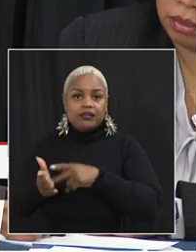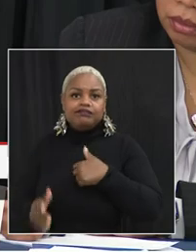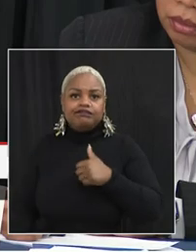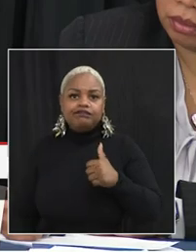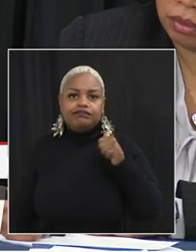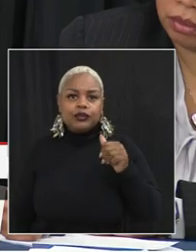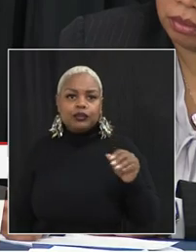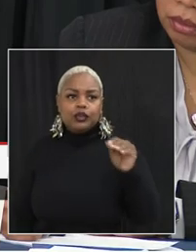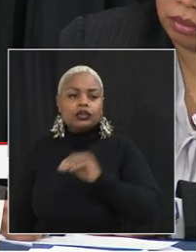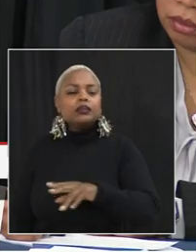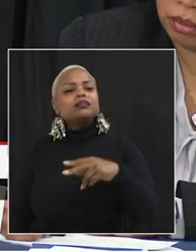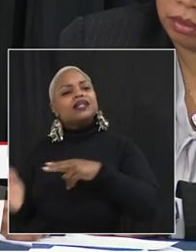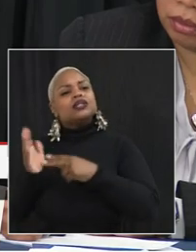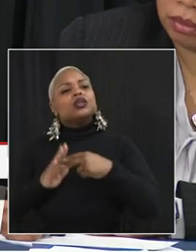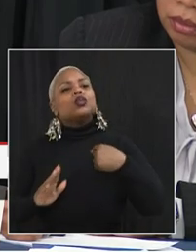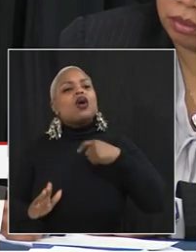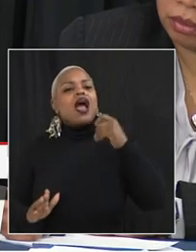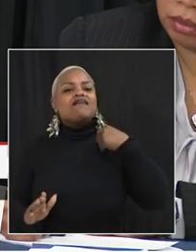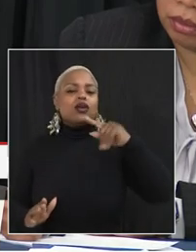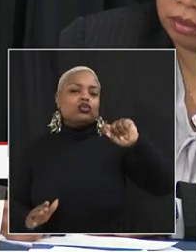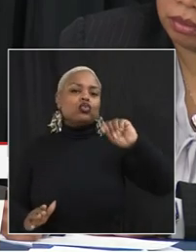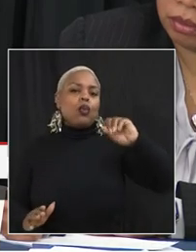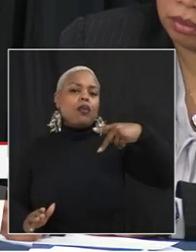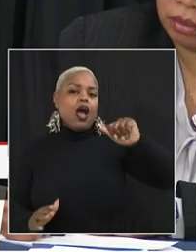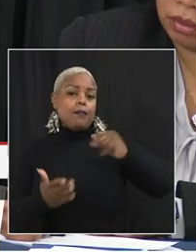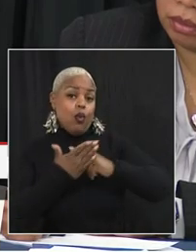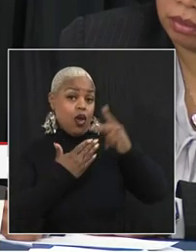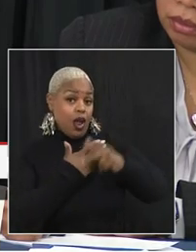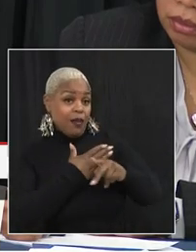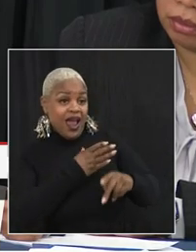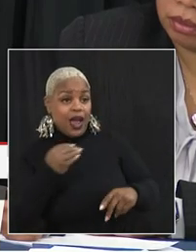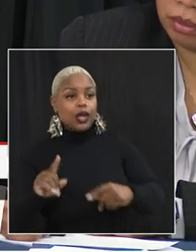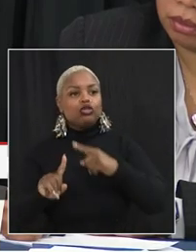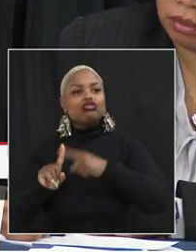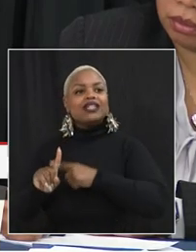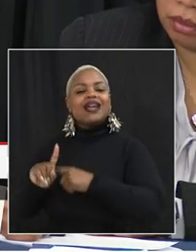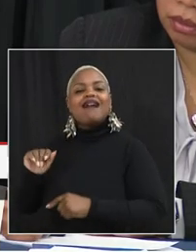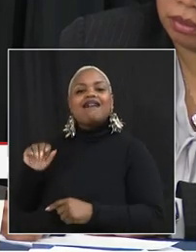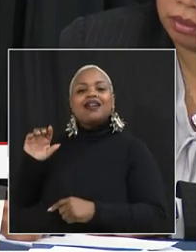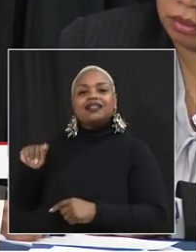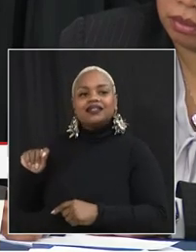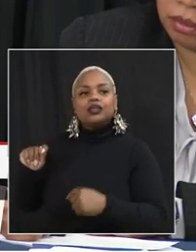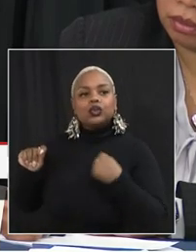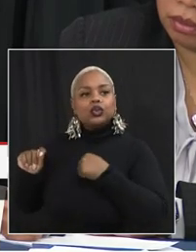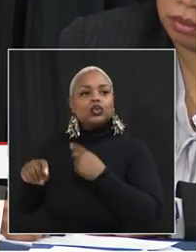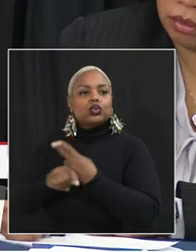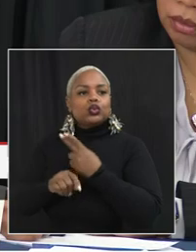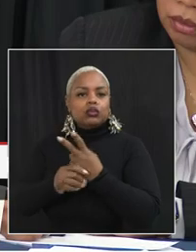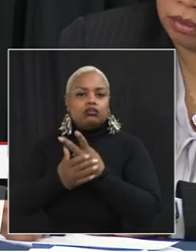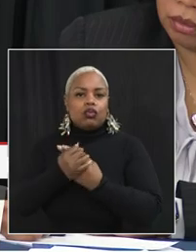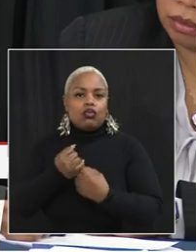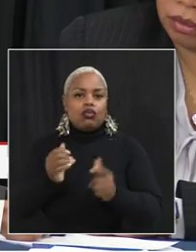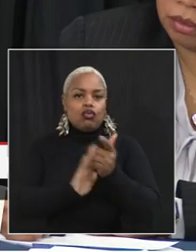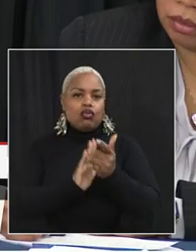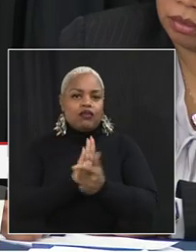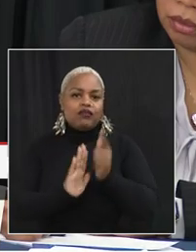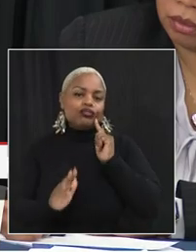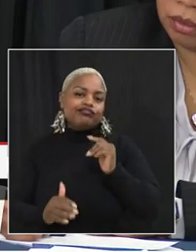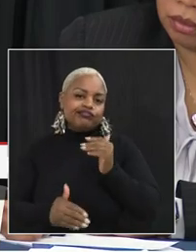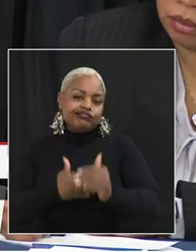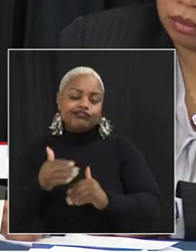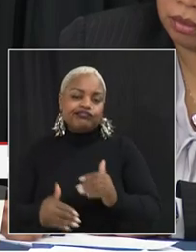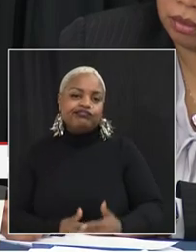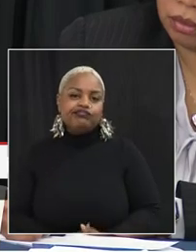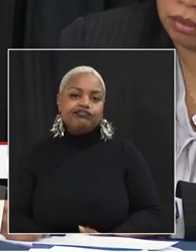Act. Now, what we haven't addressed is the rent control issue. We have a lot of stabilized units in